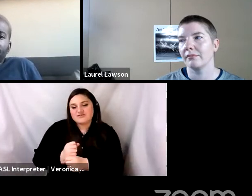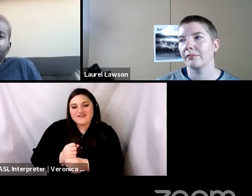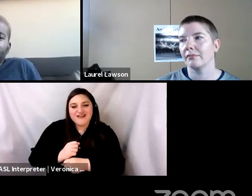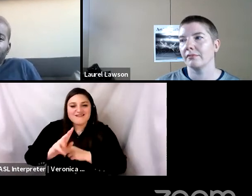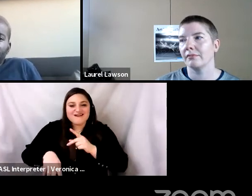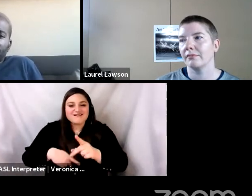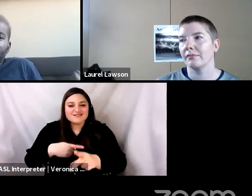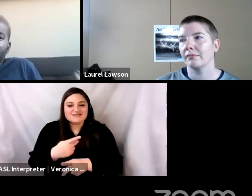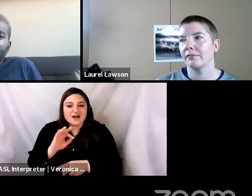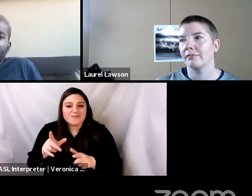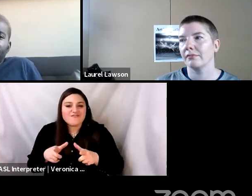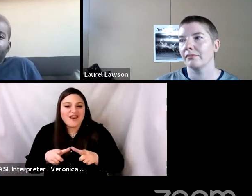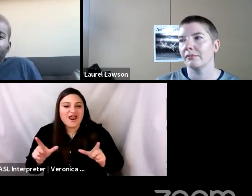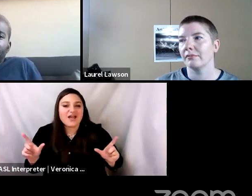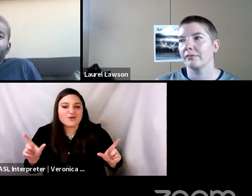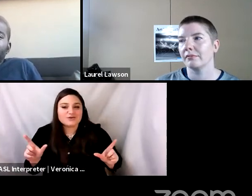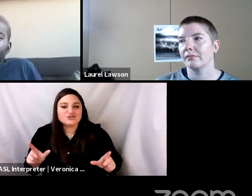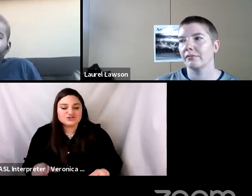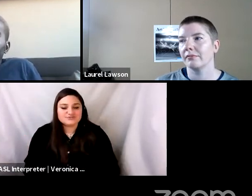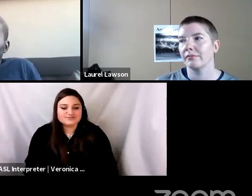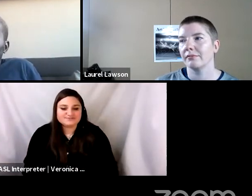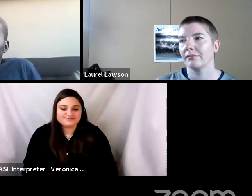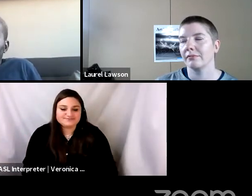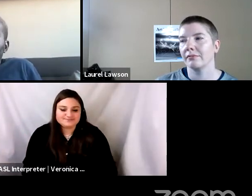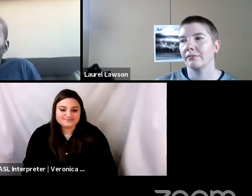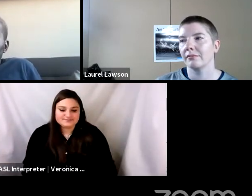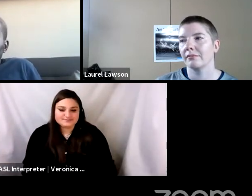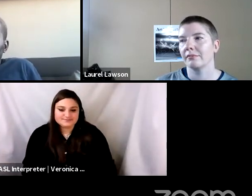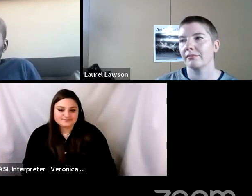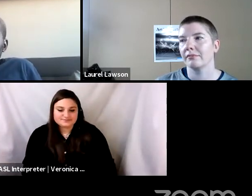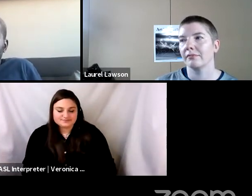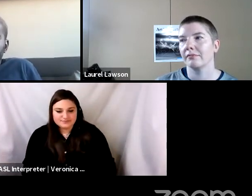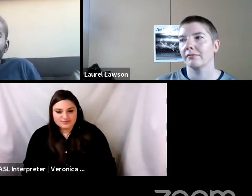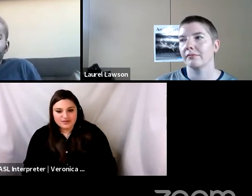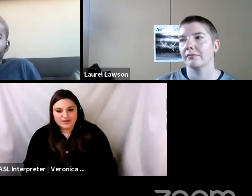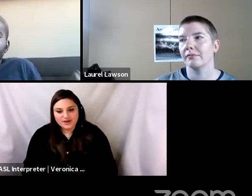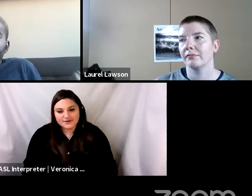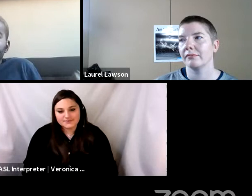what could a disabled dancer, movement artist,